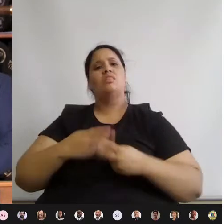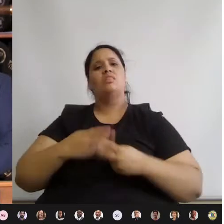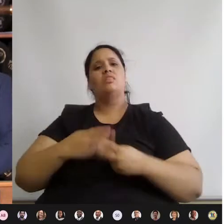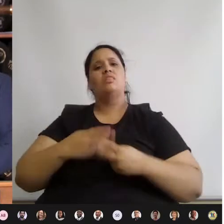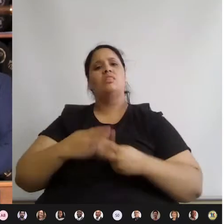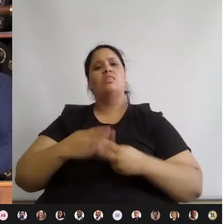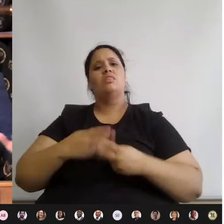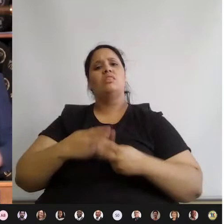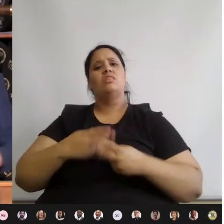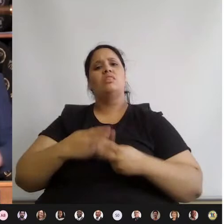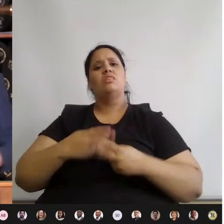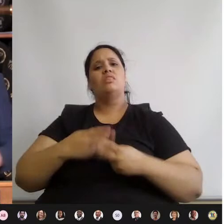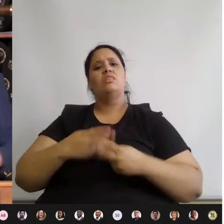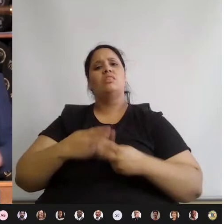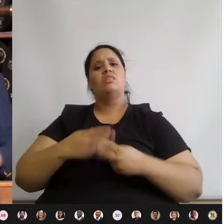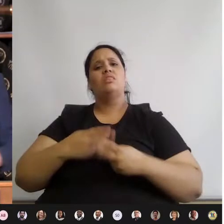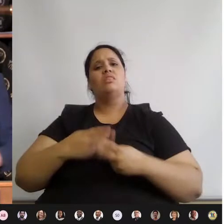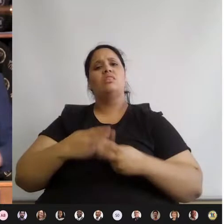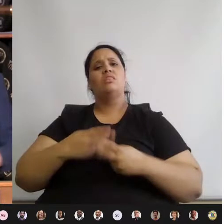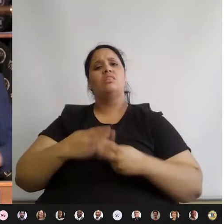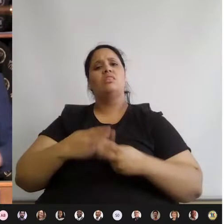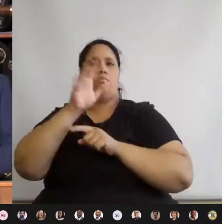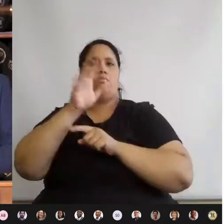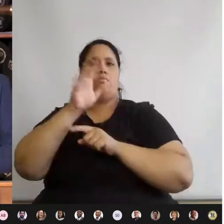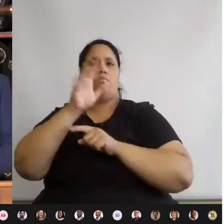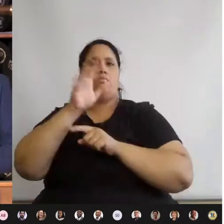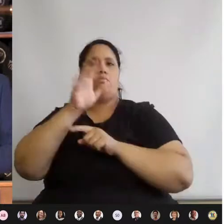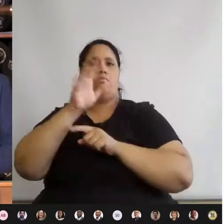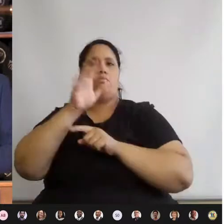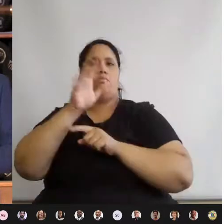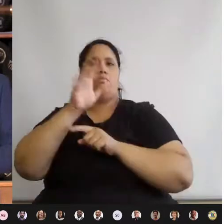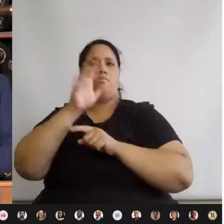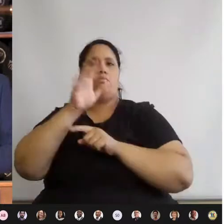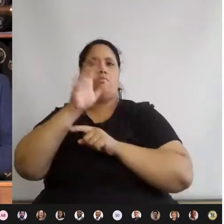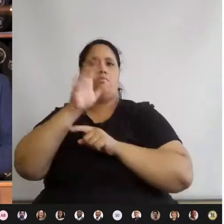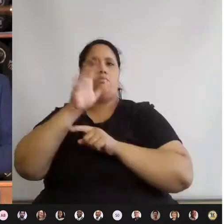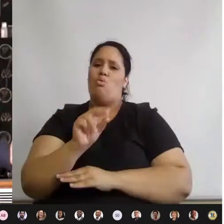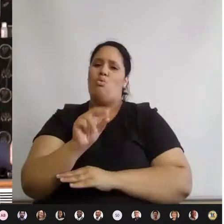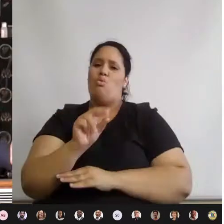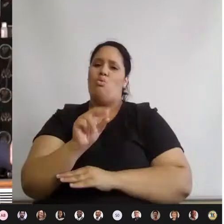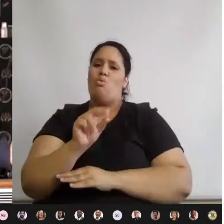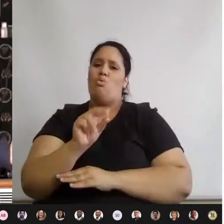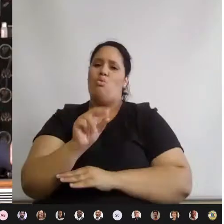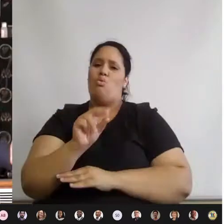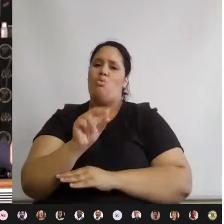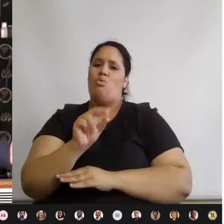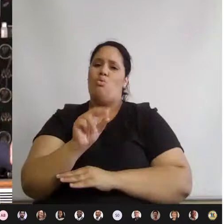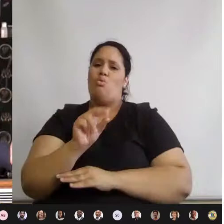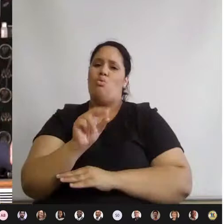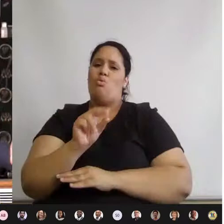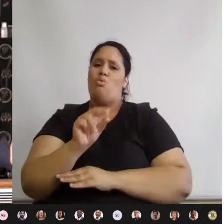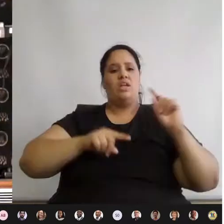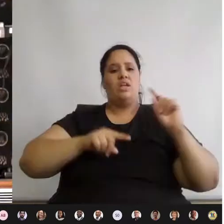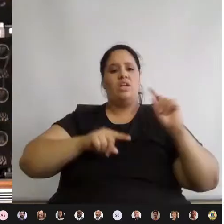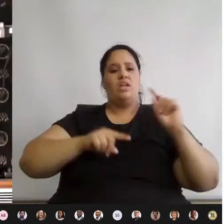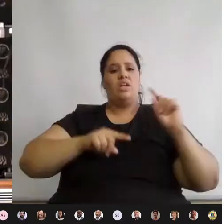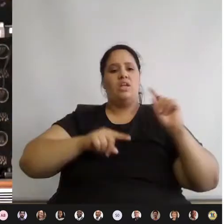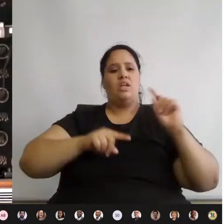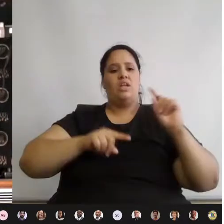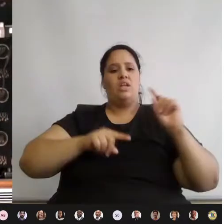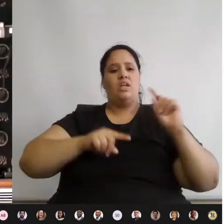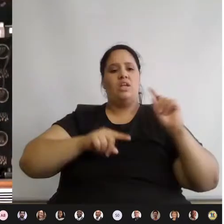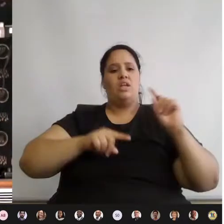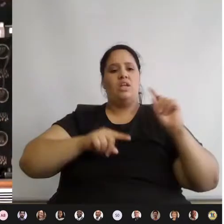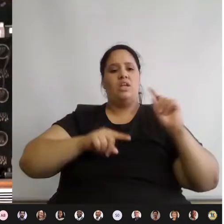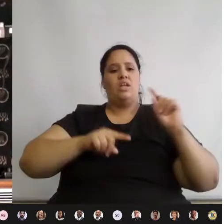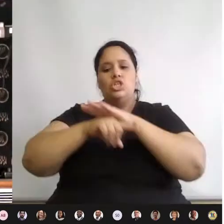citizens equally across every province in the same way. We have waves in different provinces, in different regions and